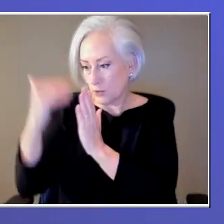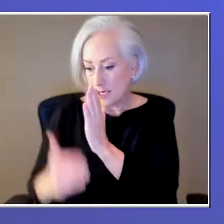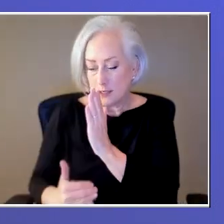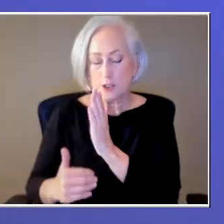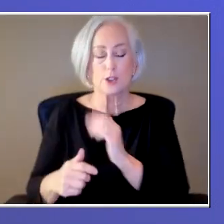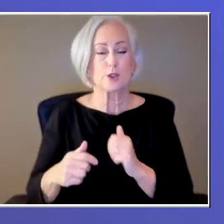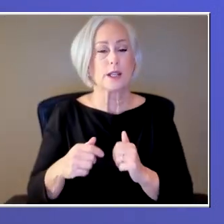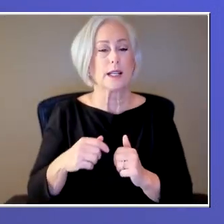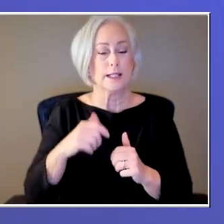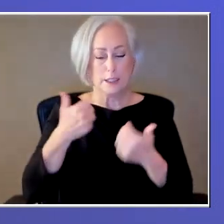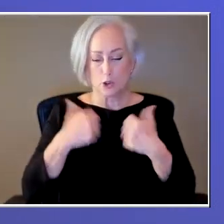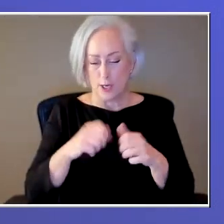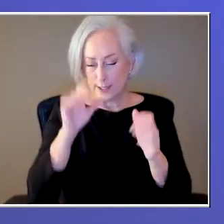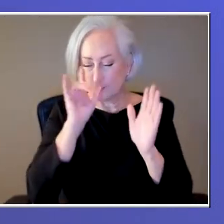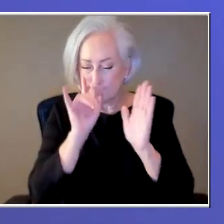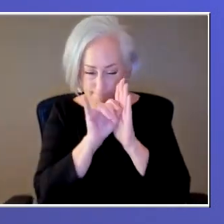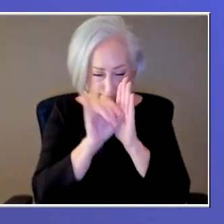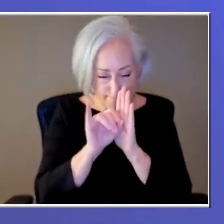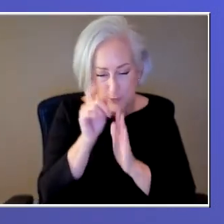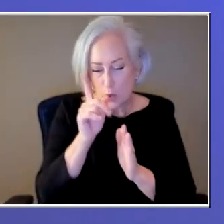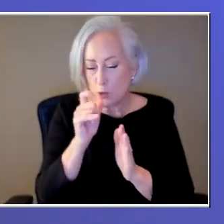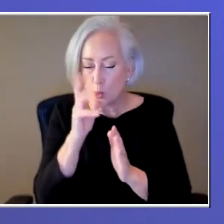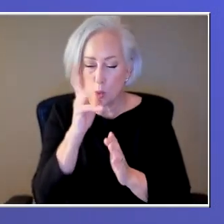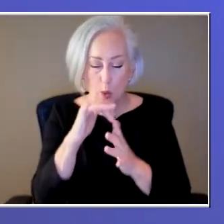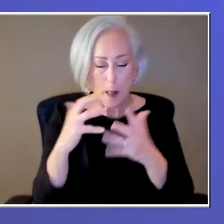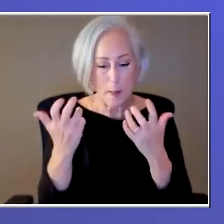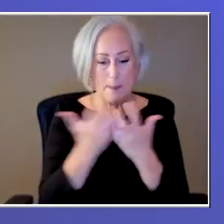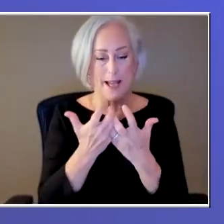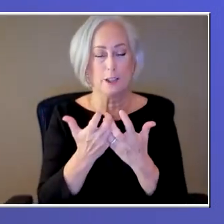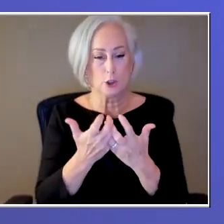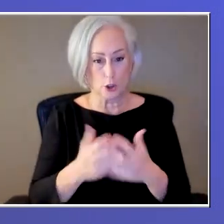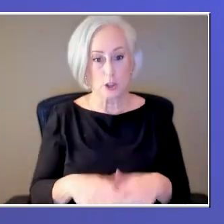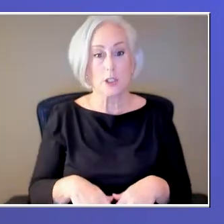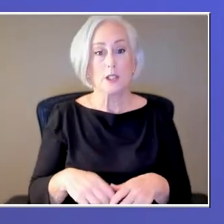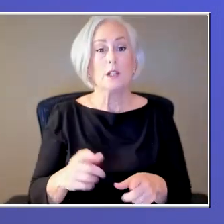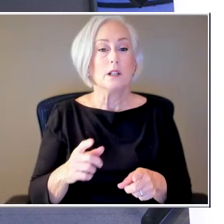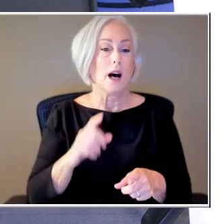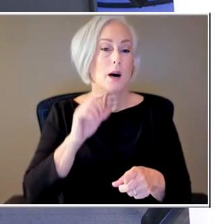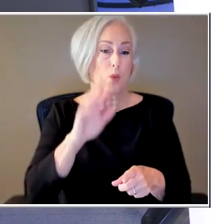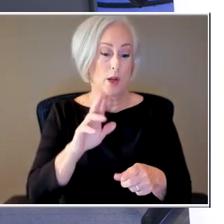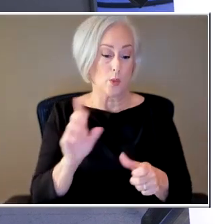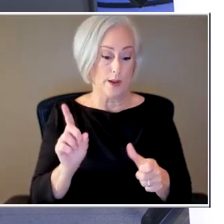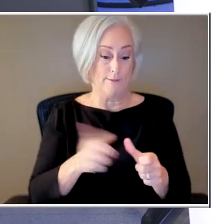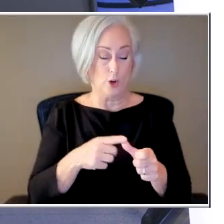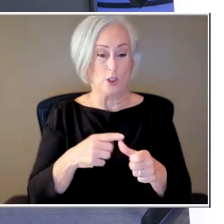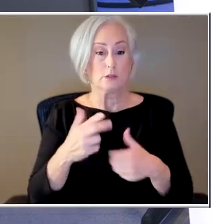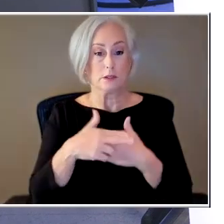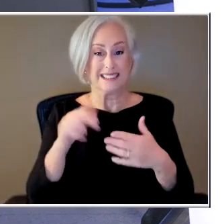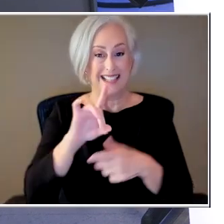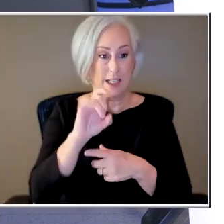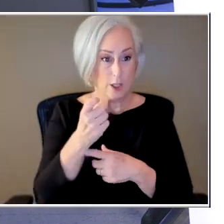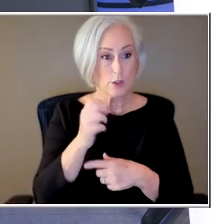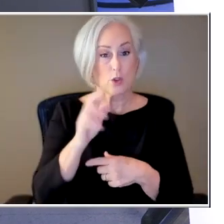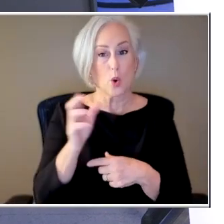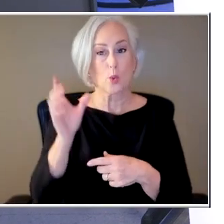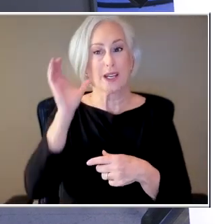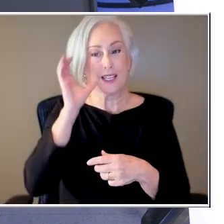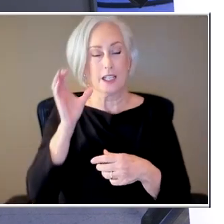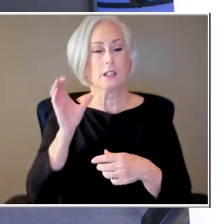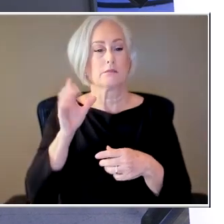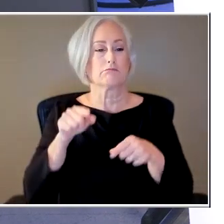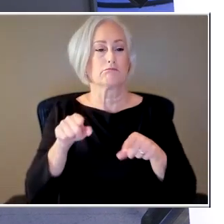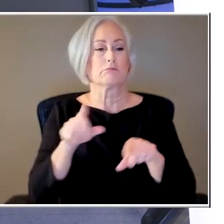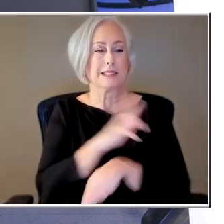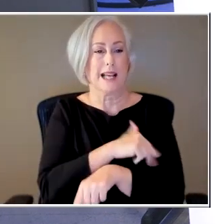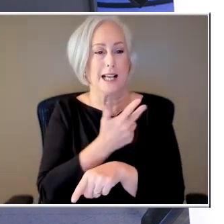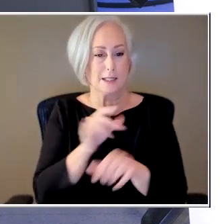first patient consultation or when they get diagnosed and we hear about them in the hospital. Are you starting ahead of time before Absolutely. you know if